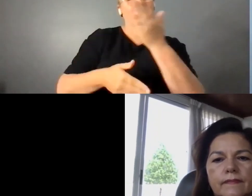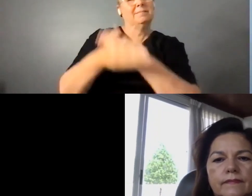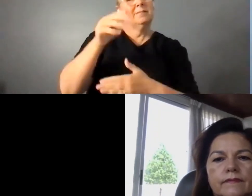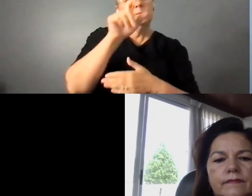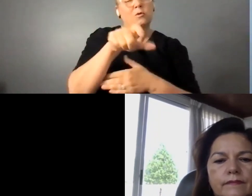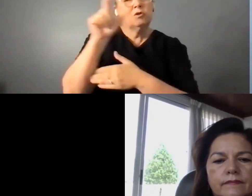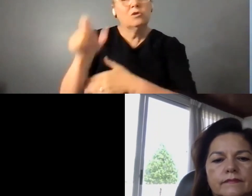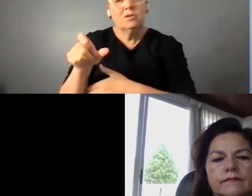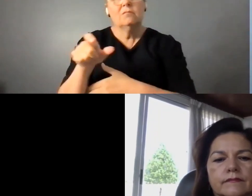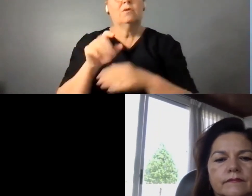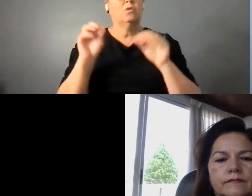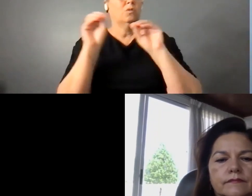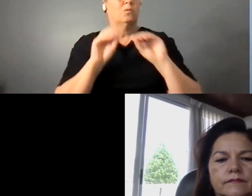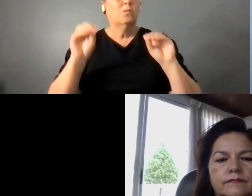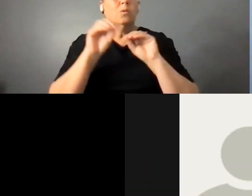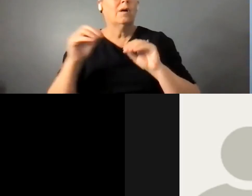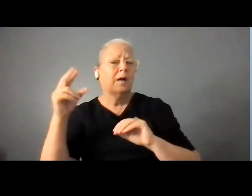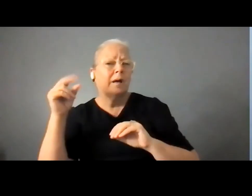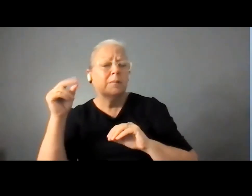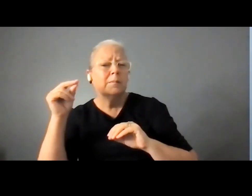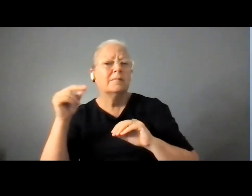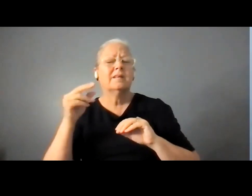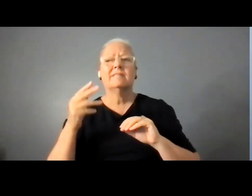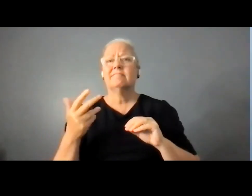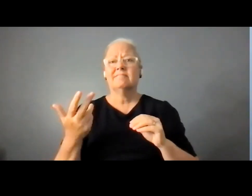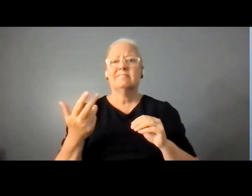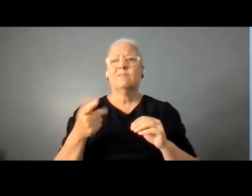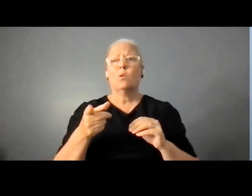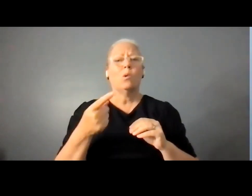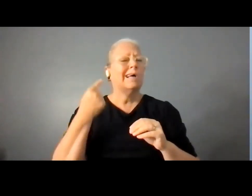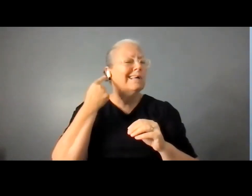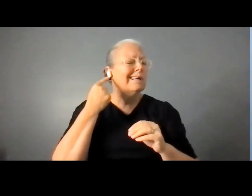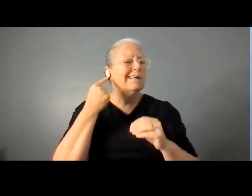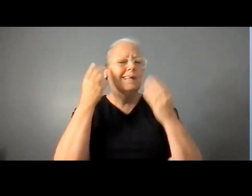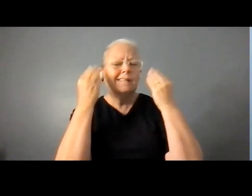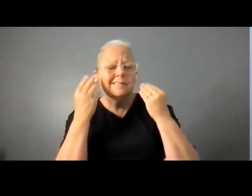or visual impediments to be able to